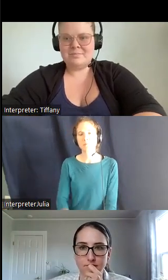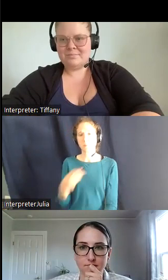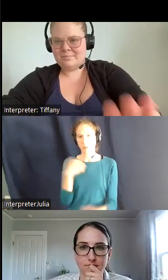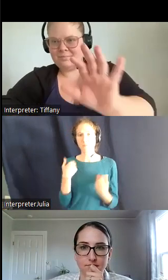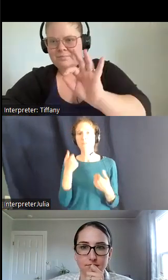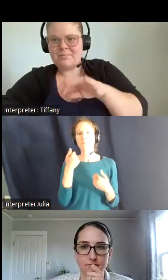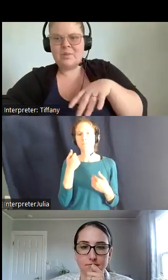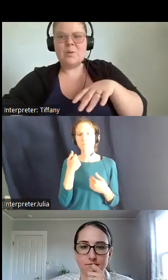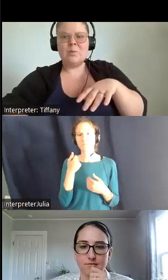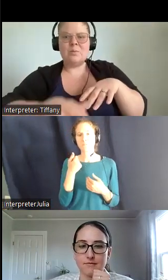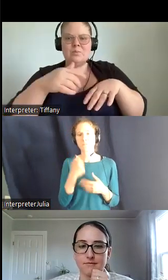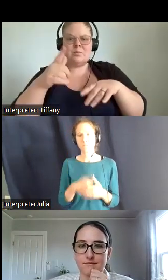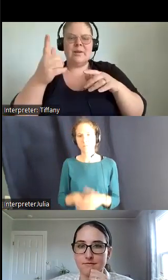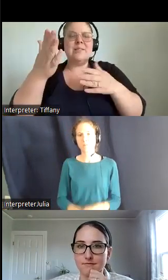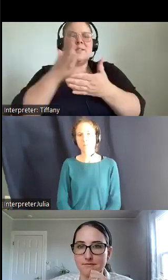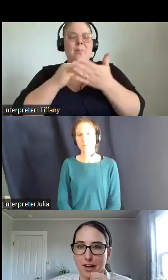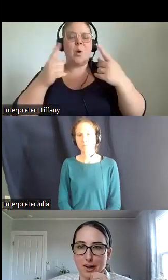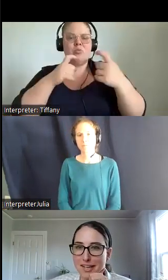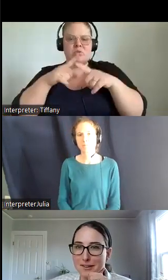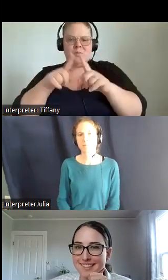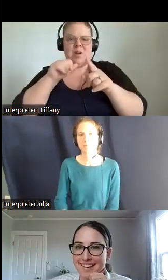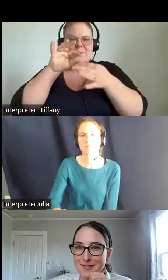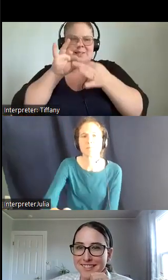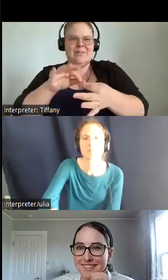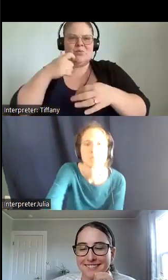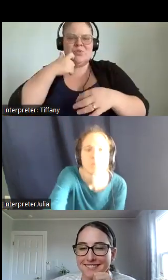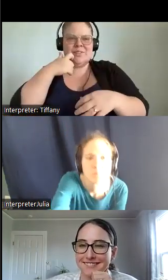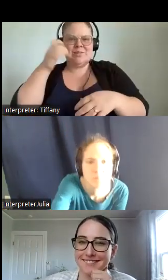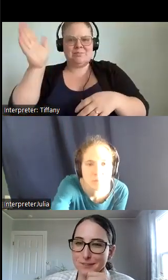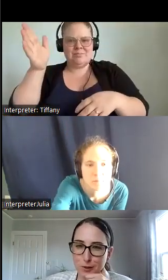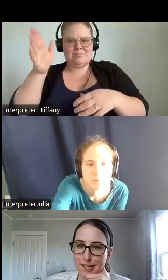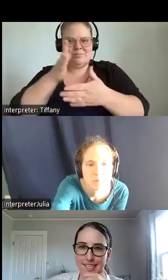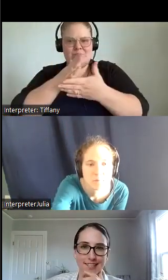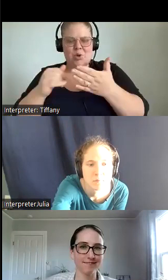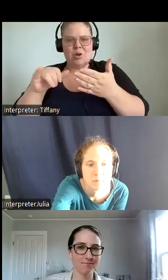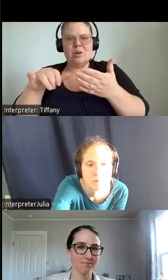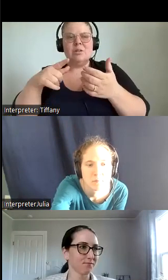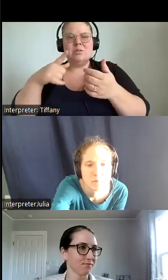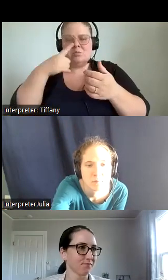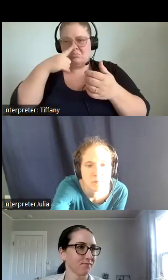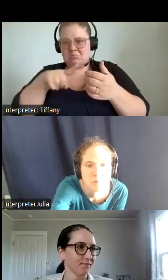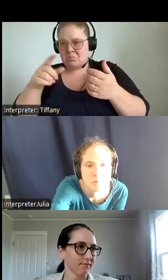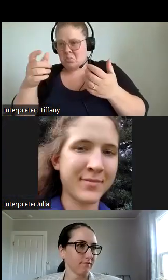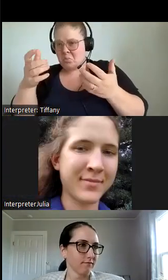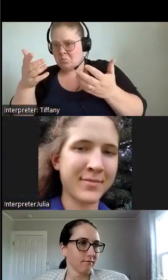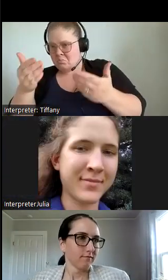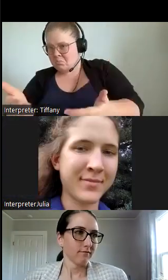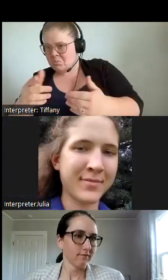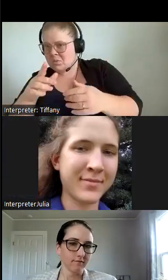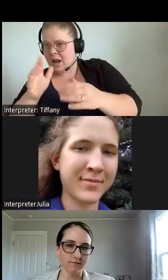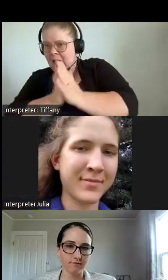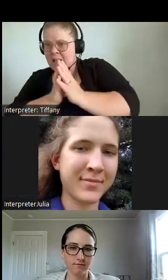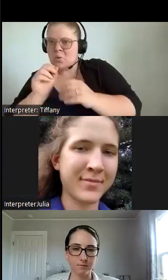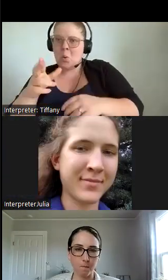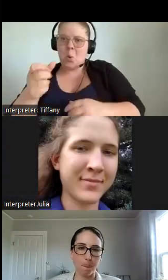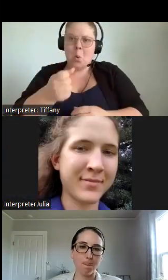those or take those now? I'll let you decide based on what you're seeing. All right, great. I think,